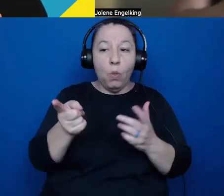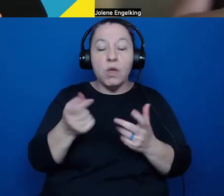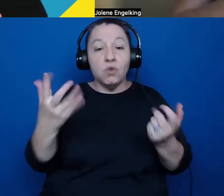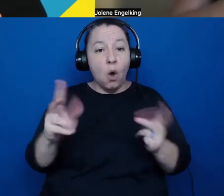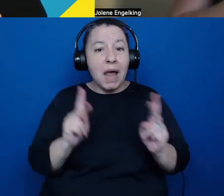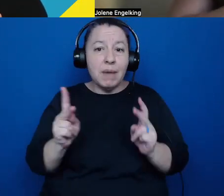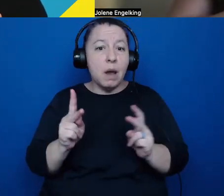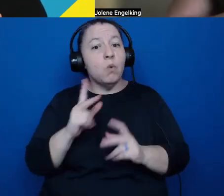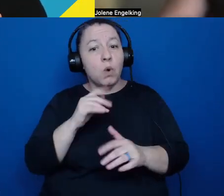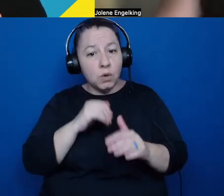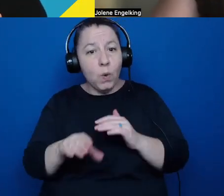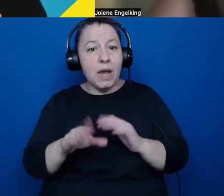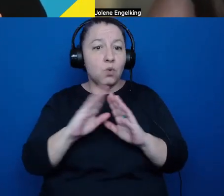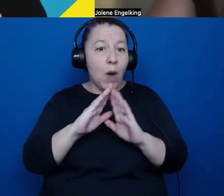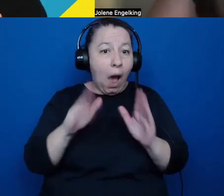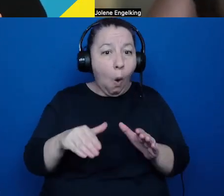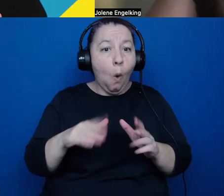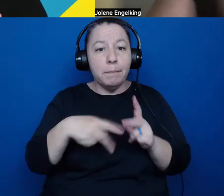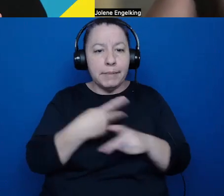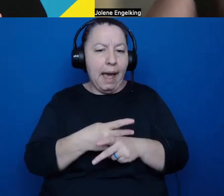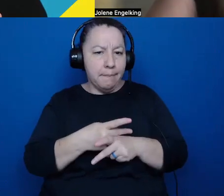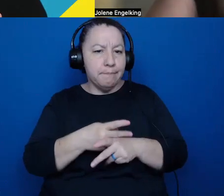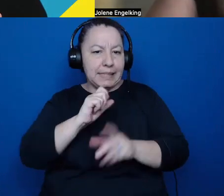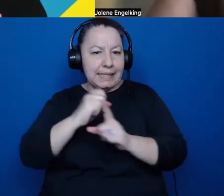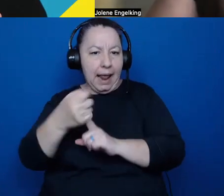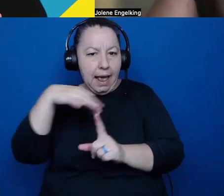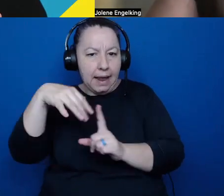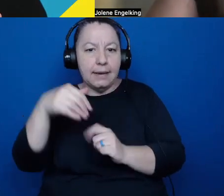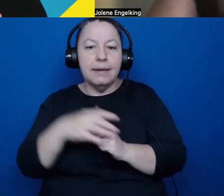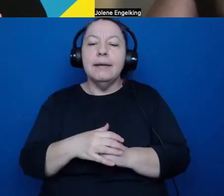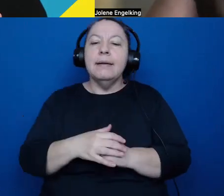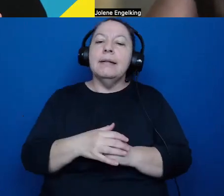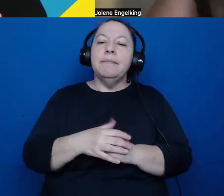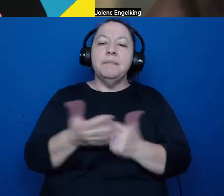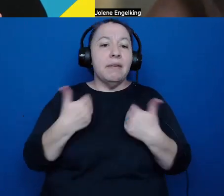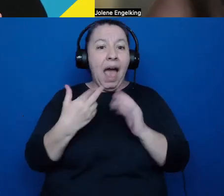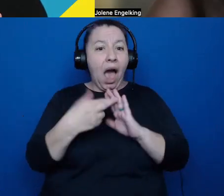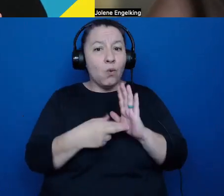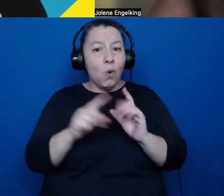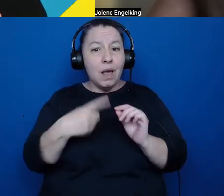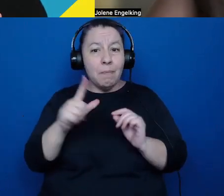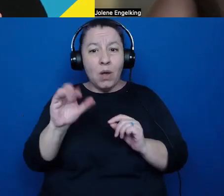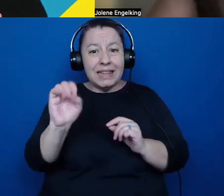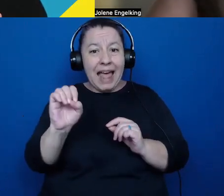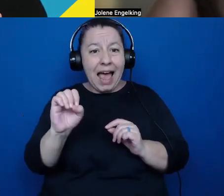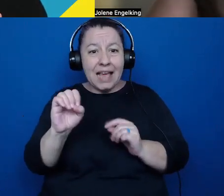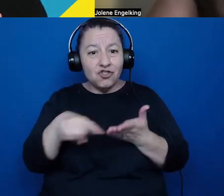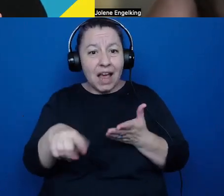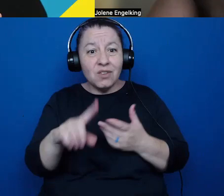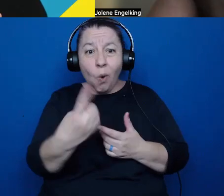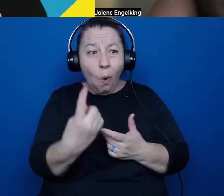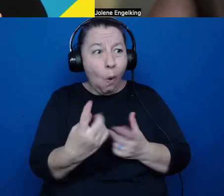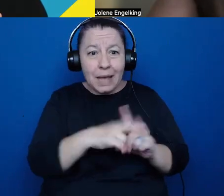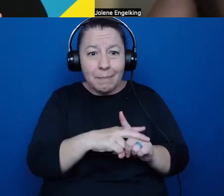like this house sort of setting. And, you know, they had a rule about lice checks that was only actually implemented on